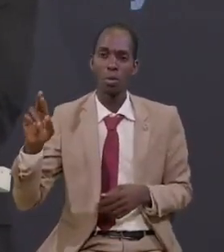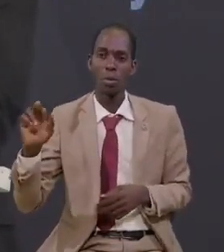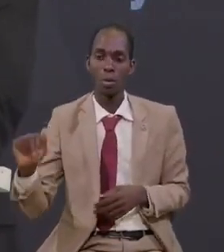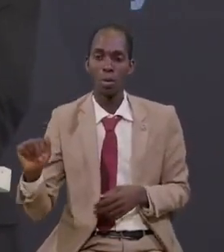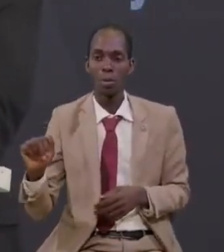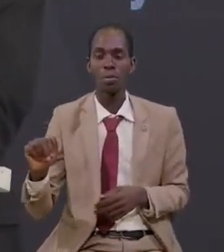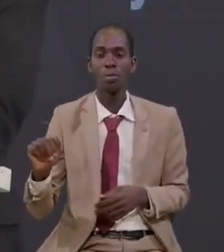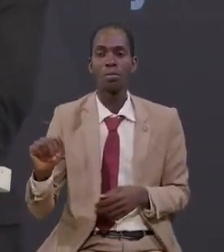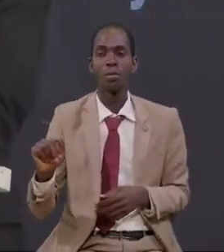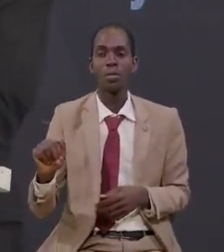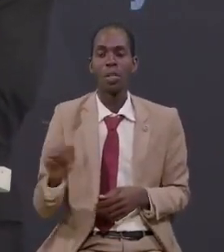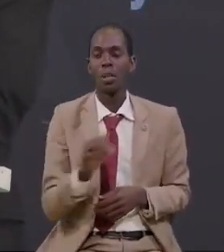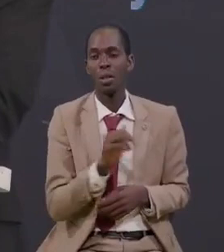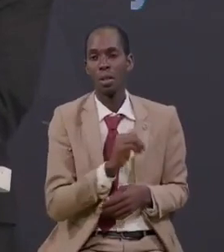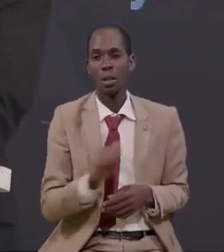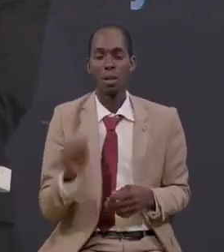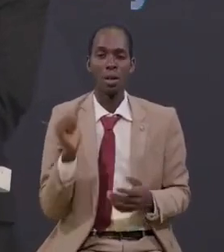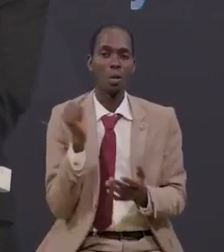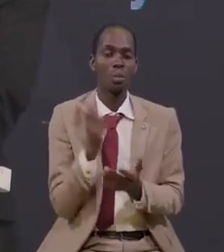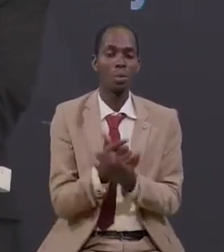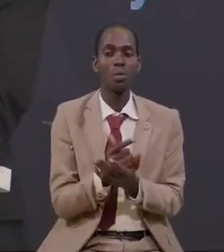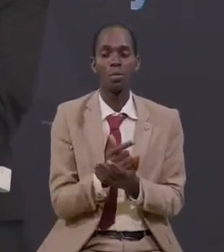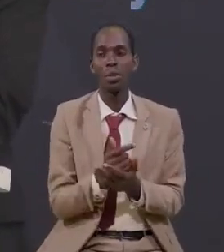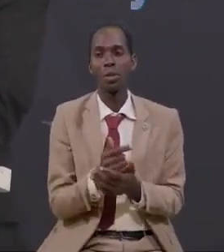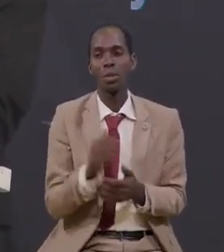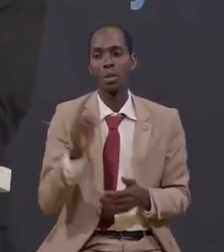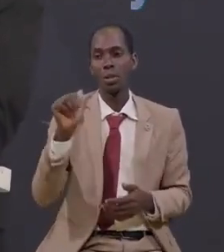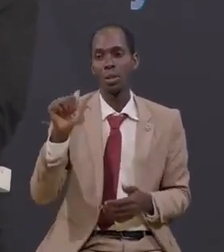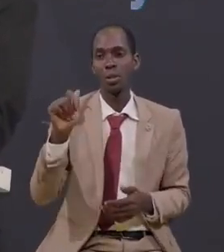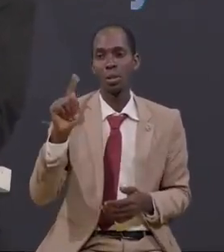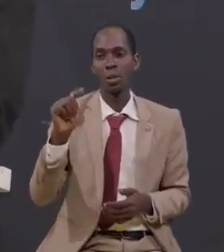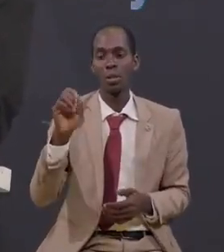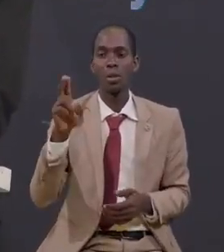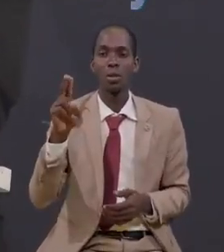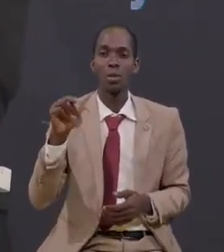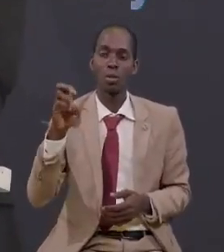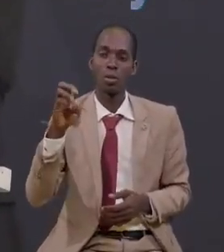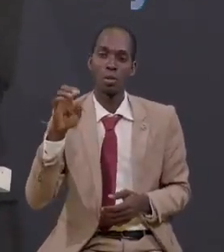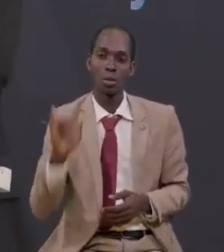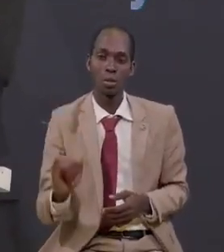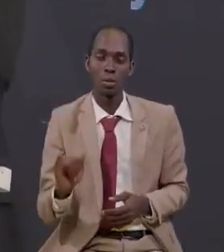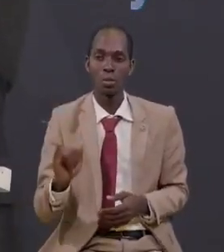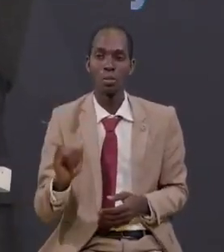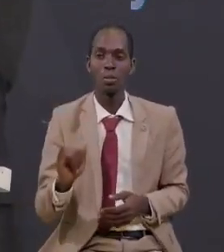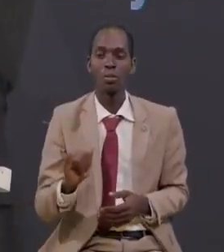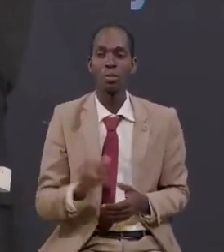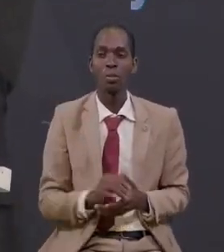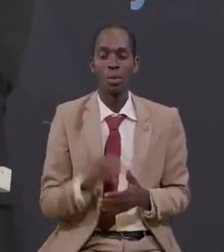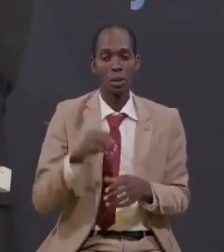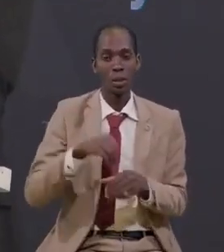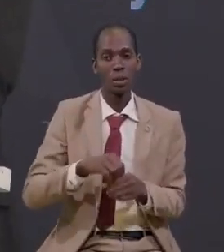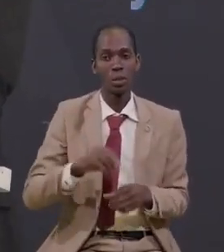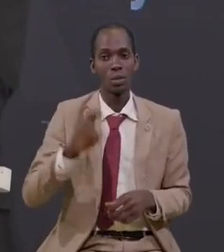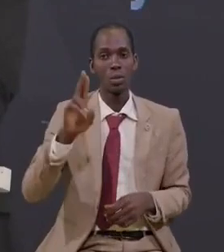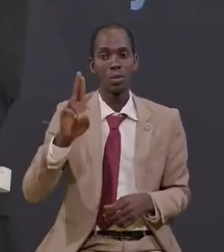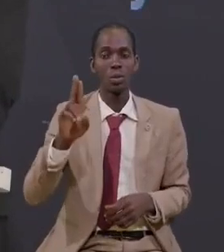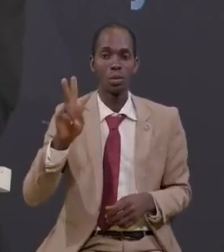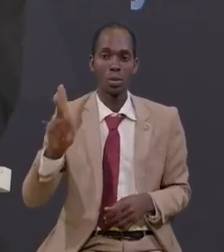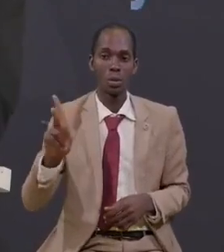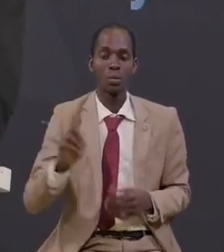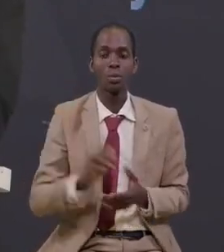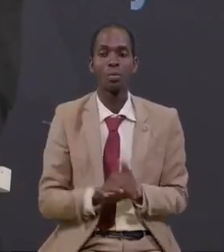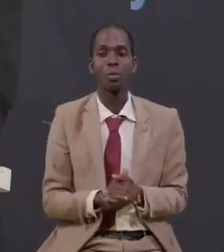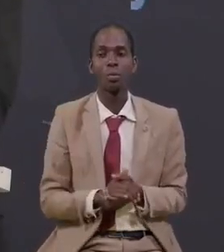attorney and the founder of the law offices of Gertrude Onoha in New York. She has